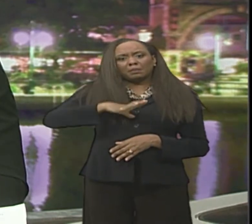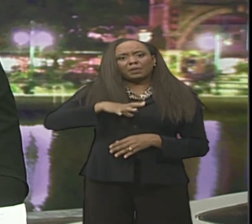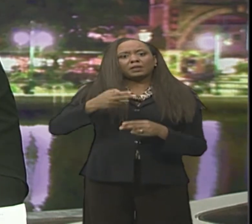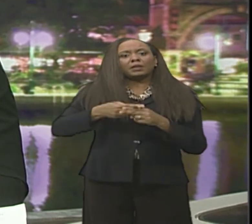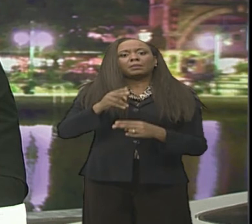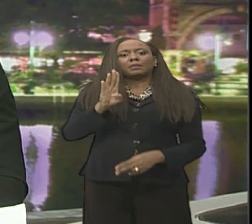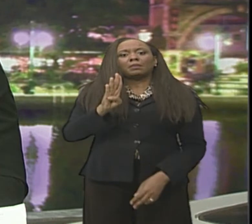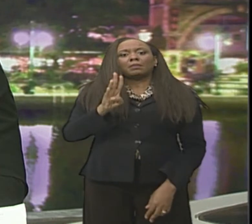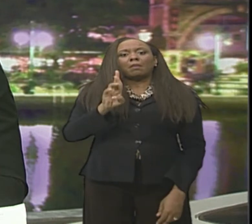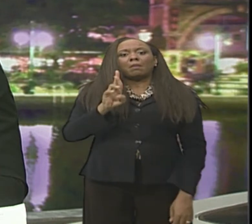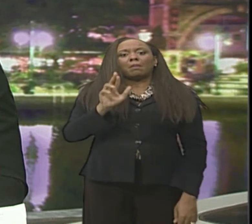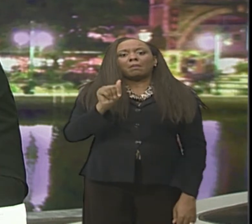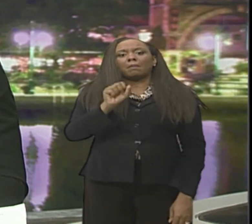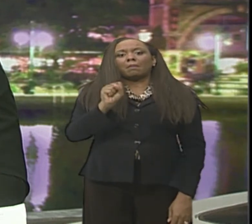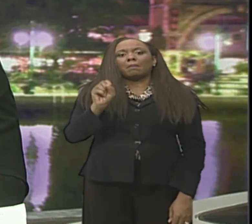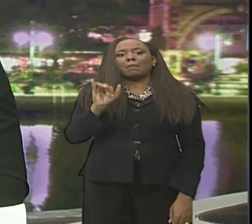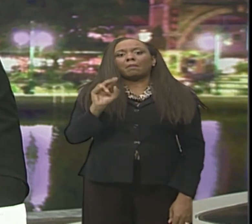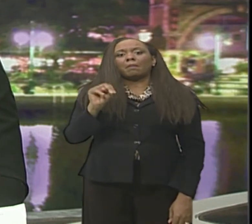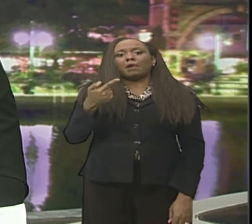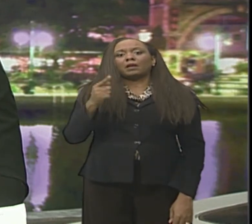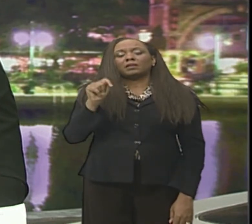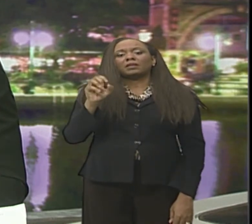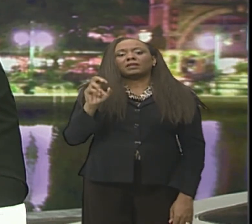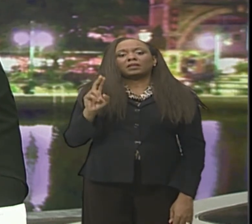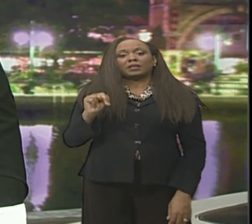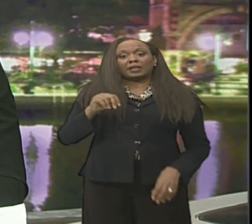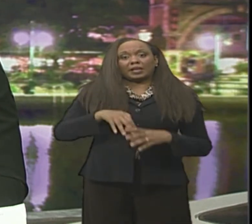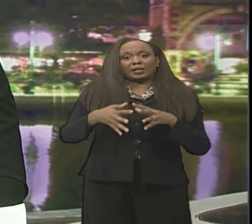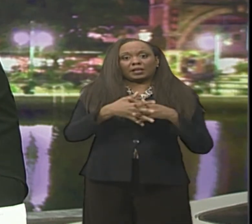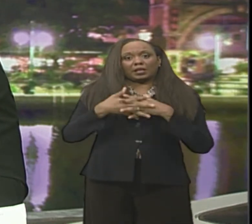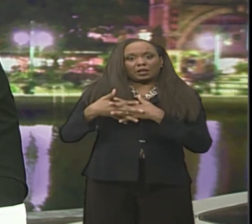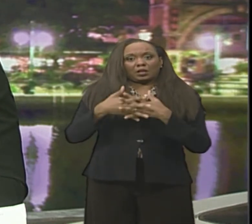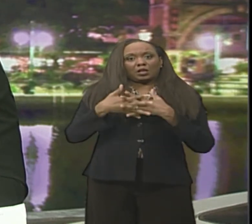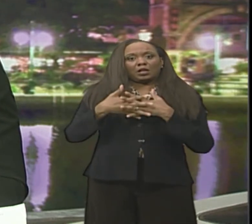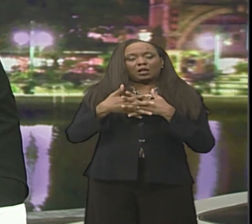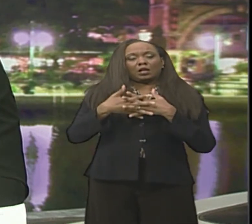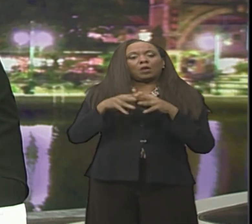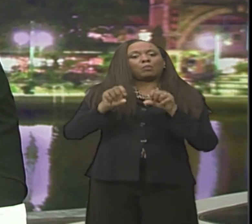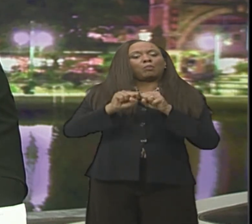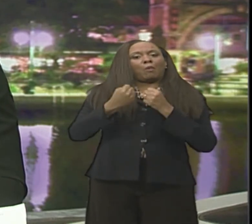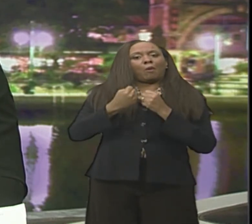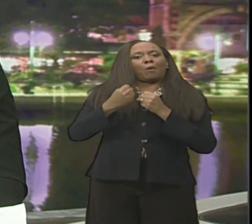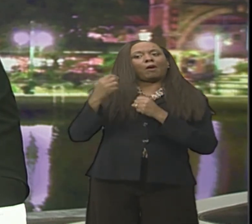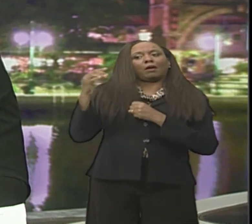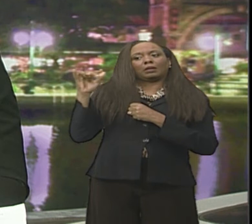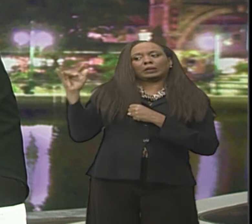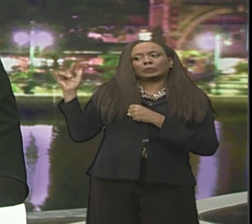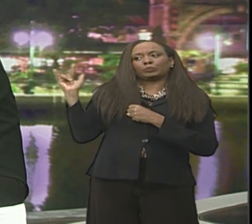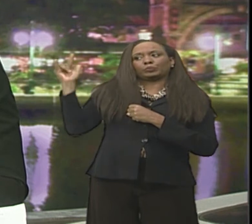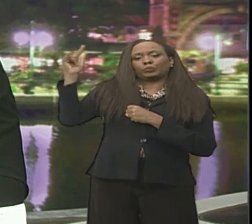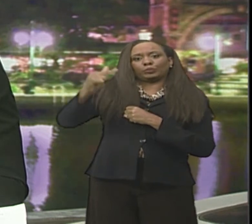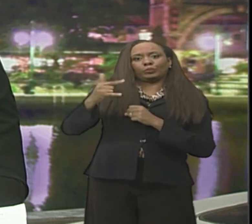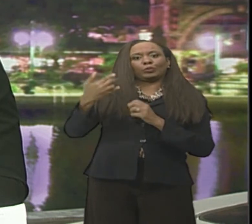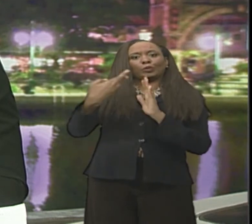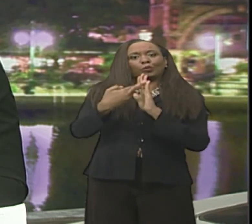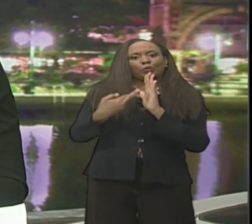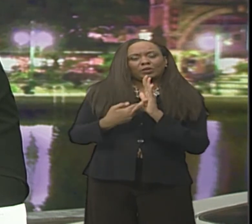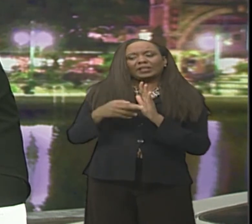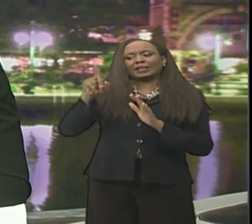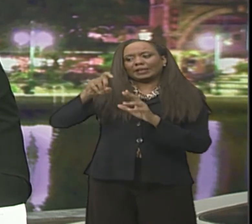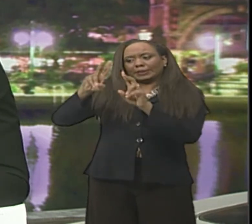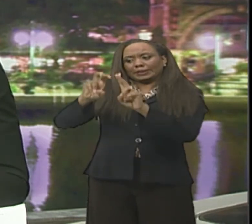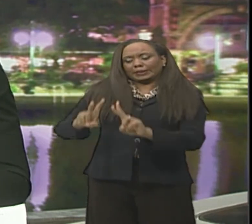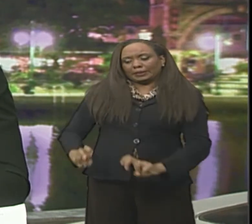had served time in the United States on several charges, including the breaking of U.S. aviation rules. Investigators say they plan to